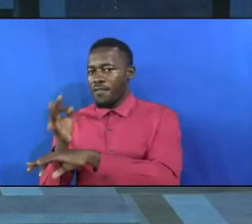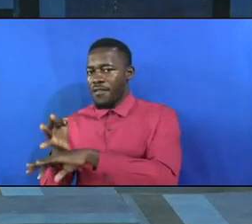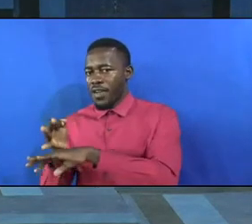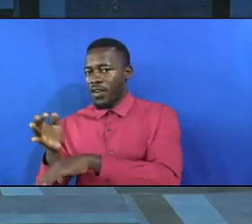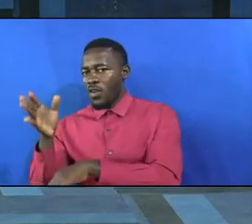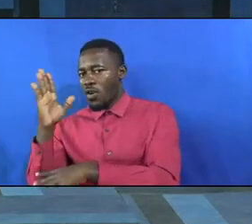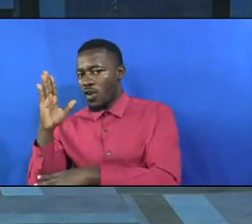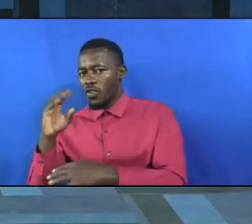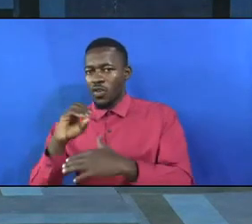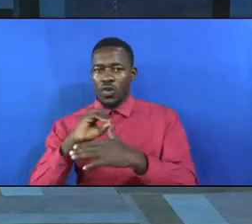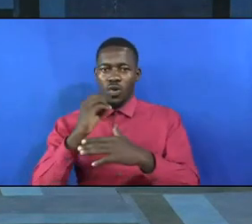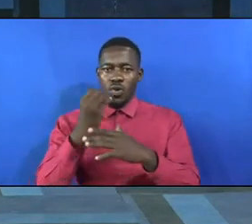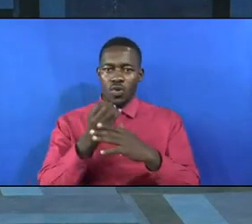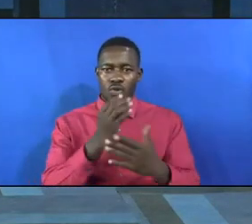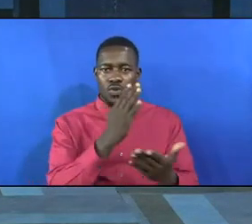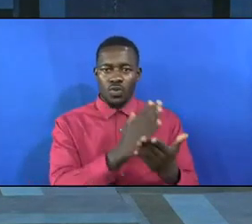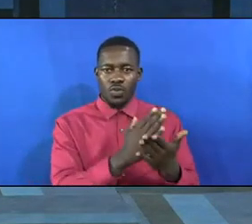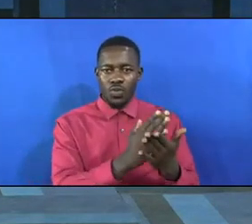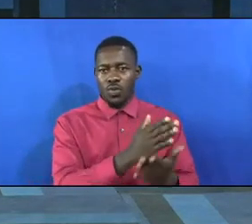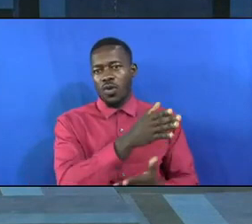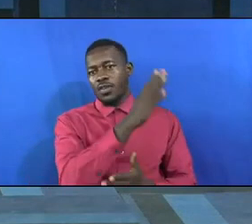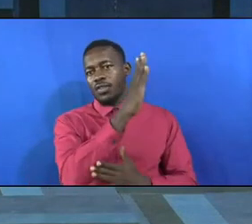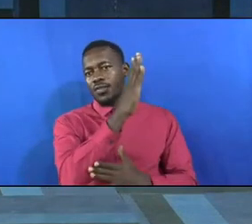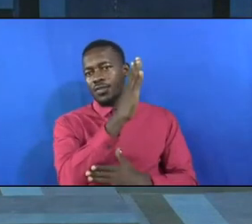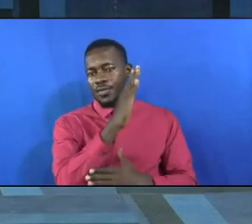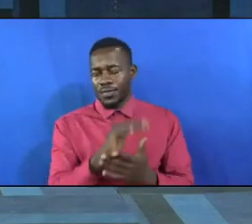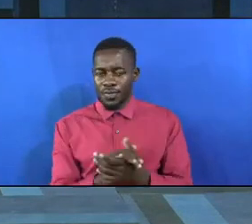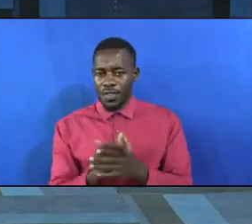father served on the other side of Euphrates.